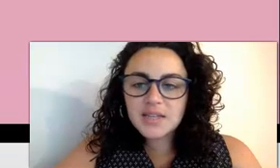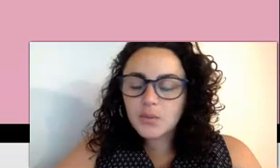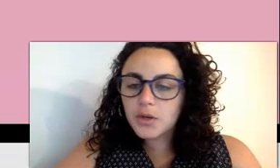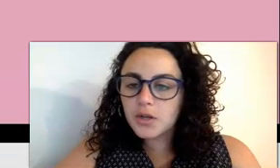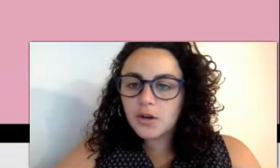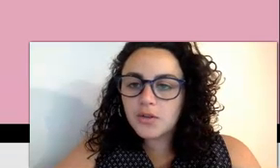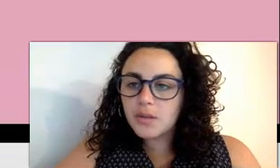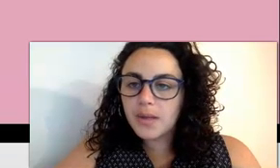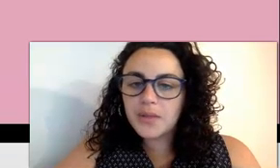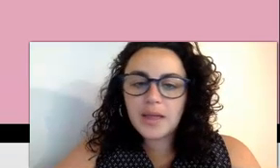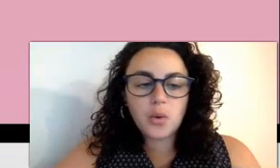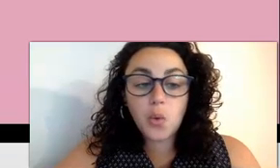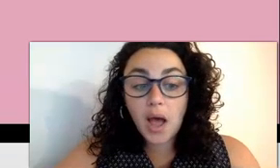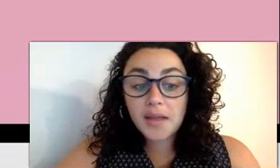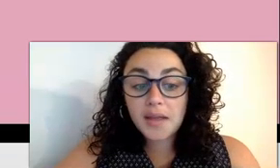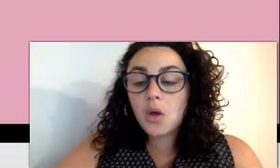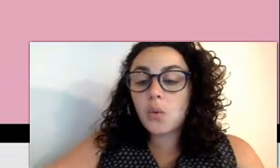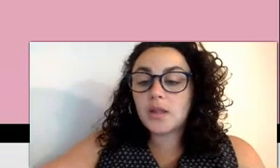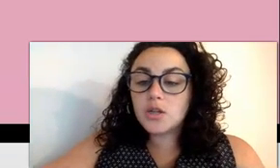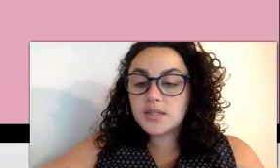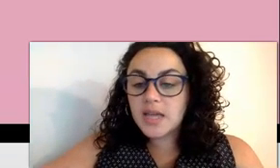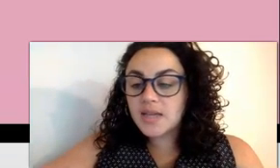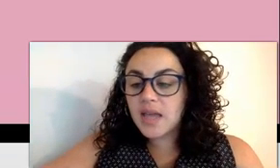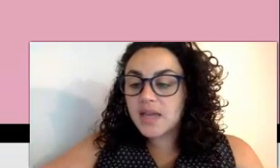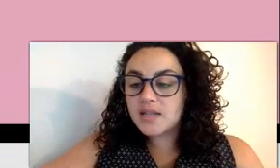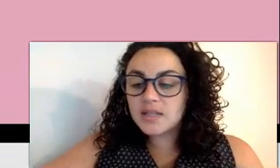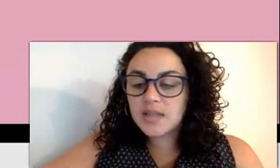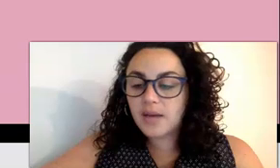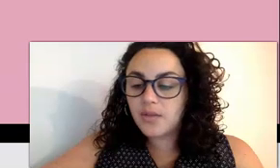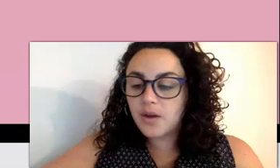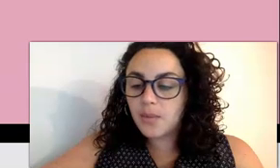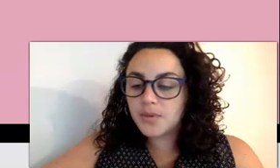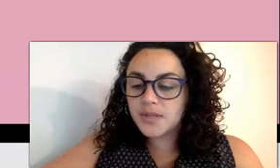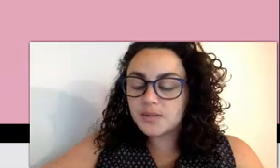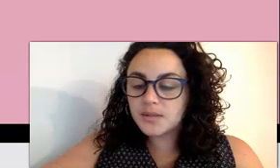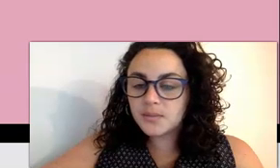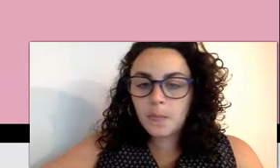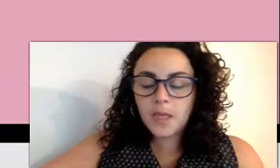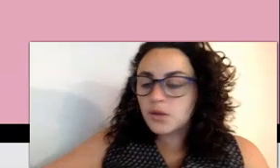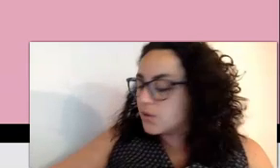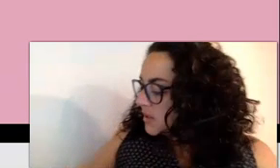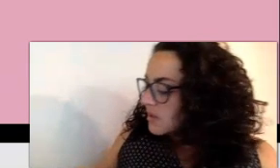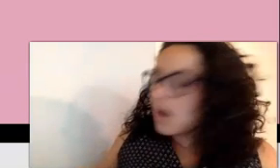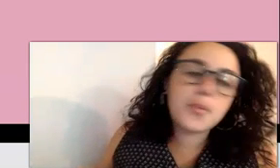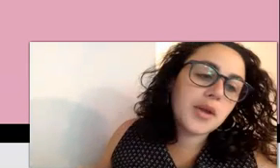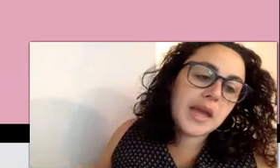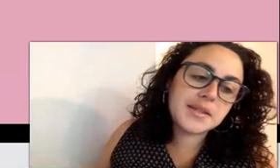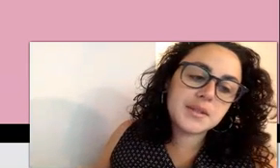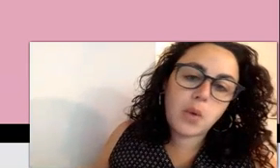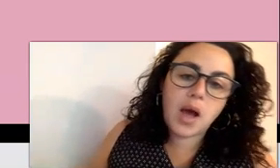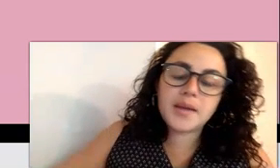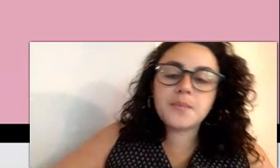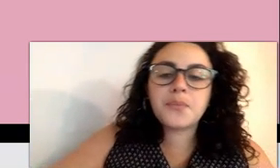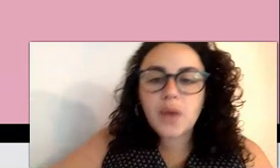In this lesson, we're going to learn about the letter Y, what it looks like, and the sound that it represents. So this is an